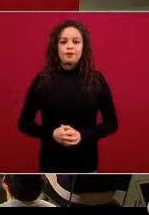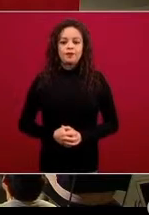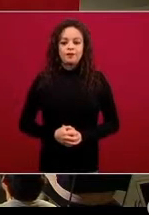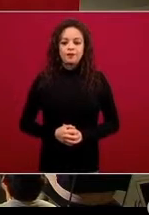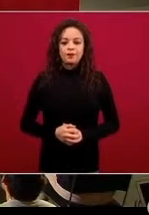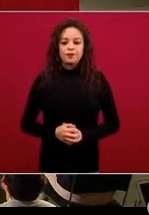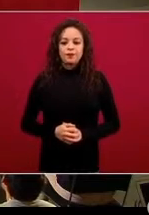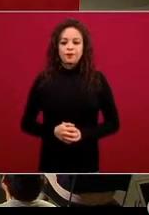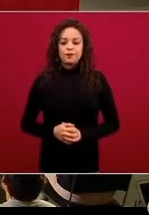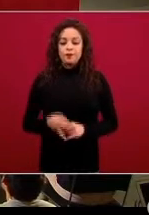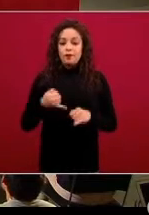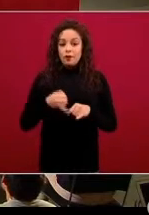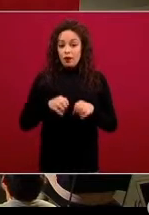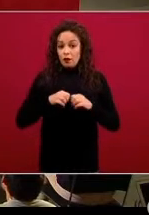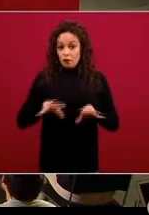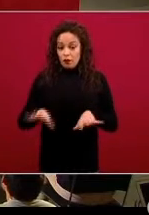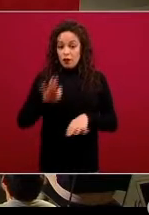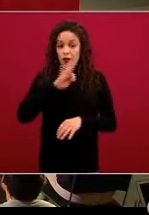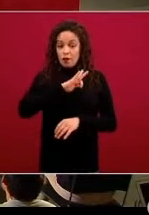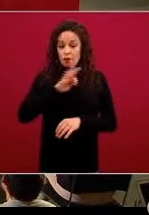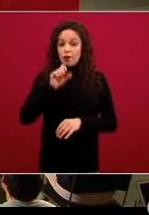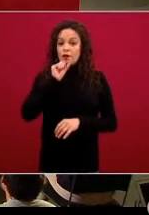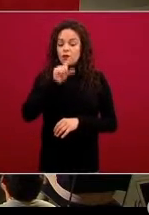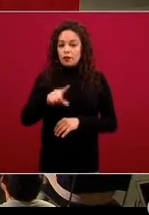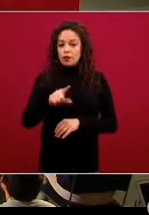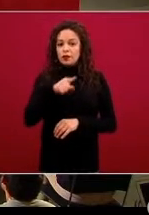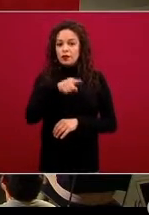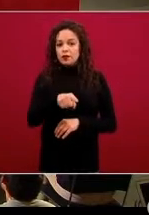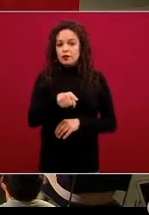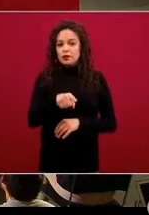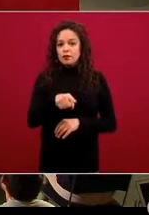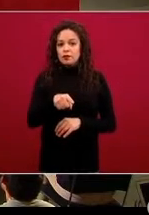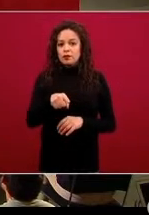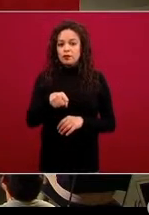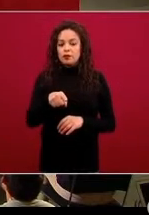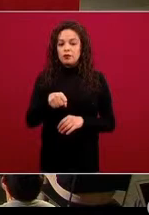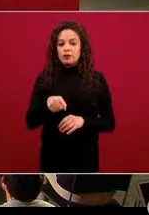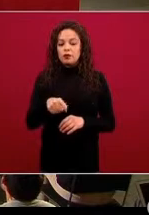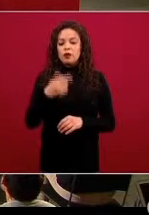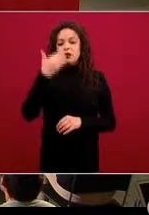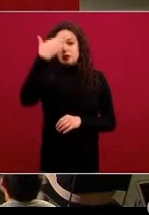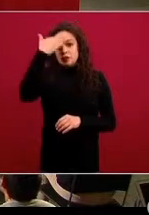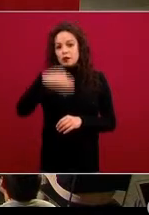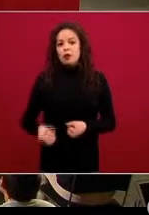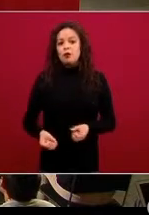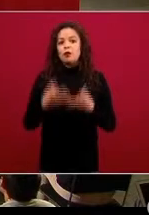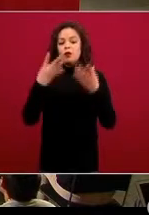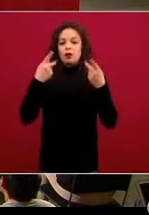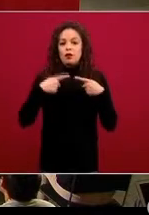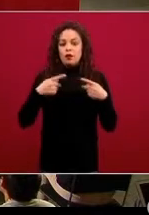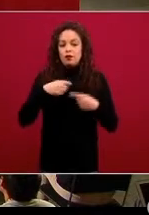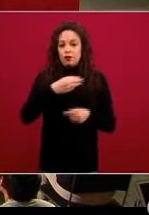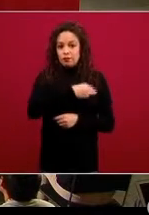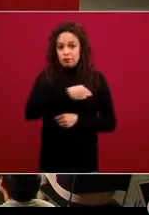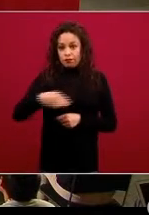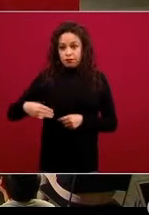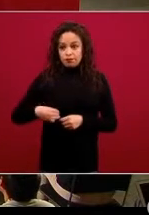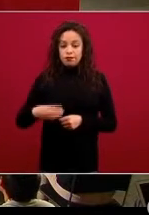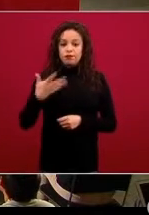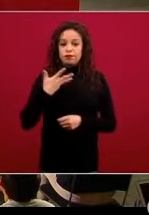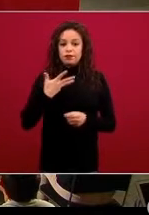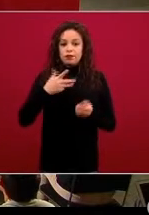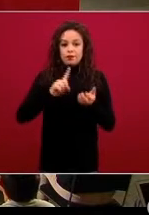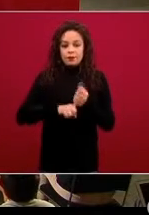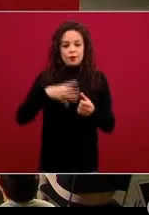about the number of municipalities where there is transmission, it kept going up and up. You had an indicator for that,